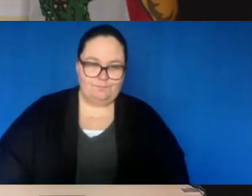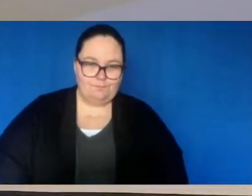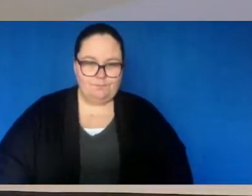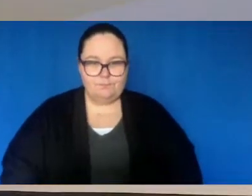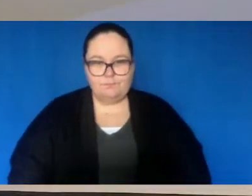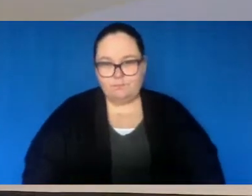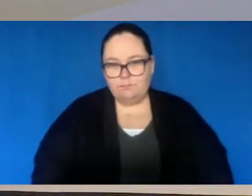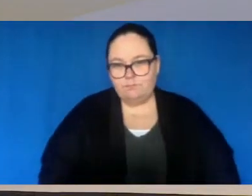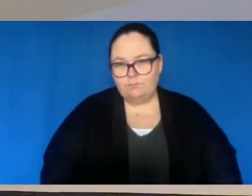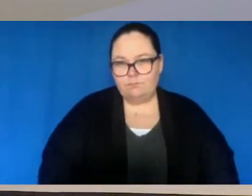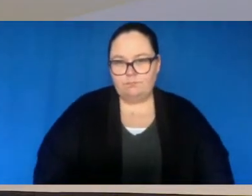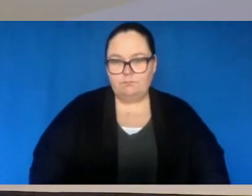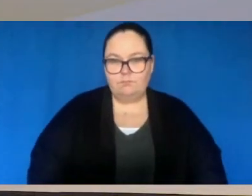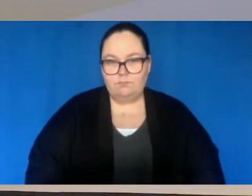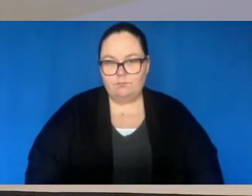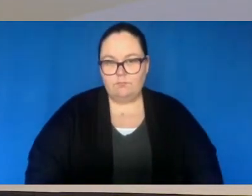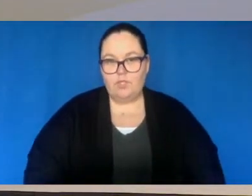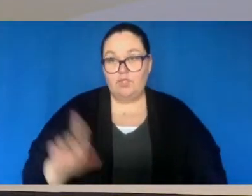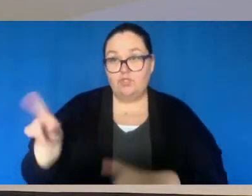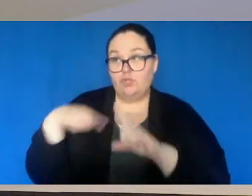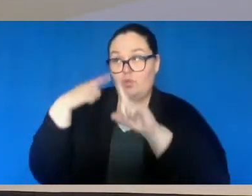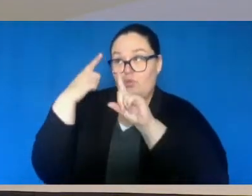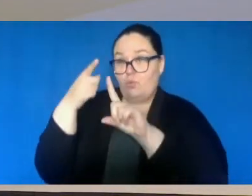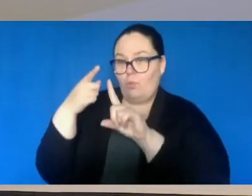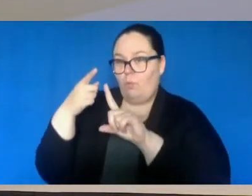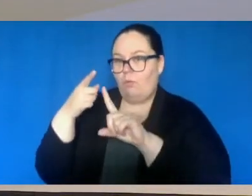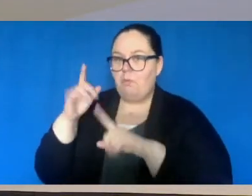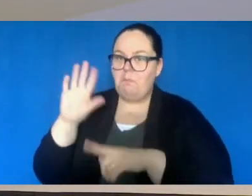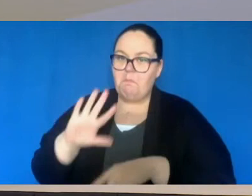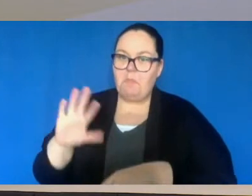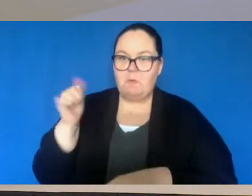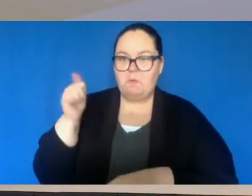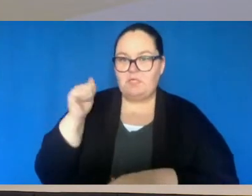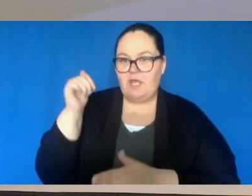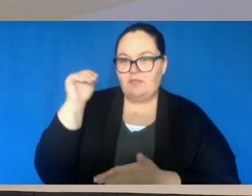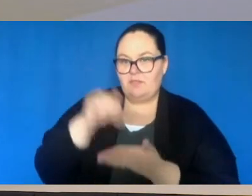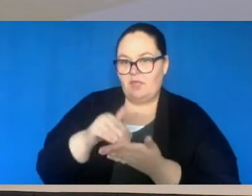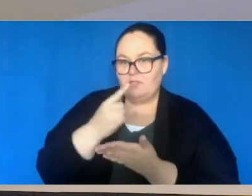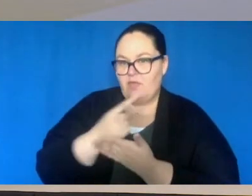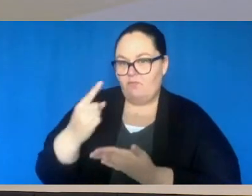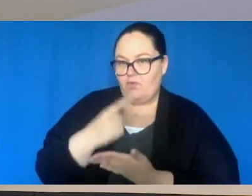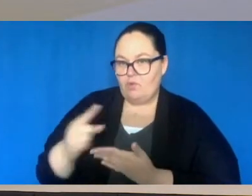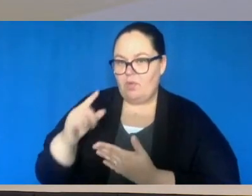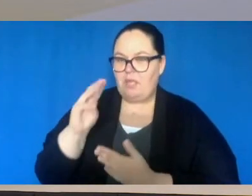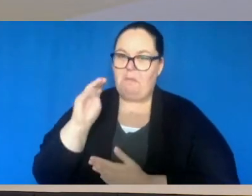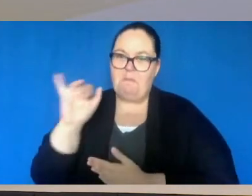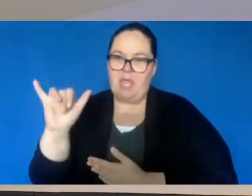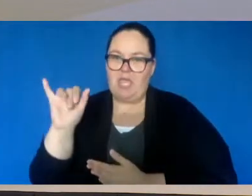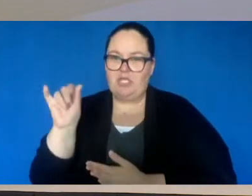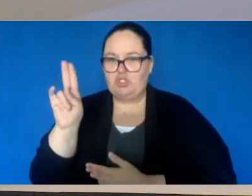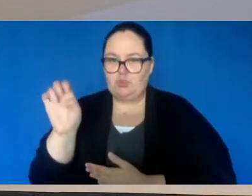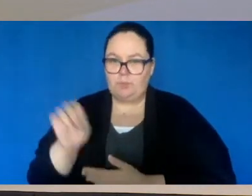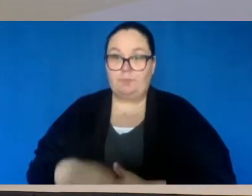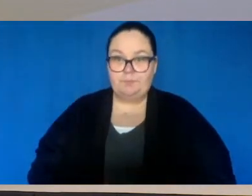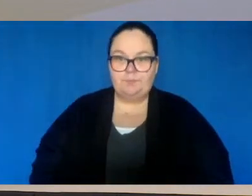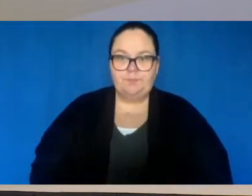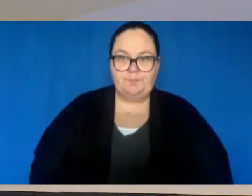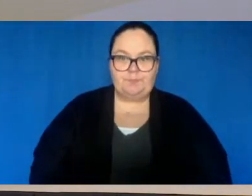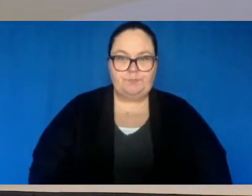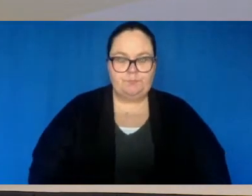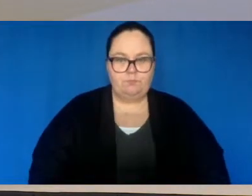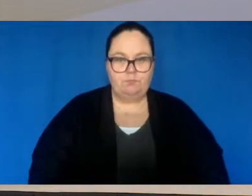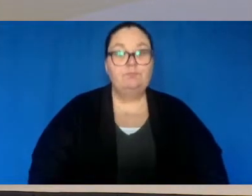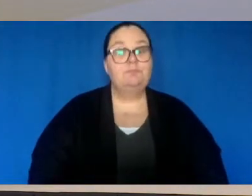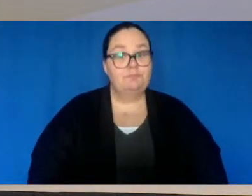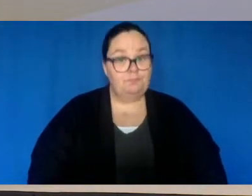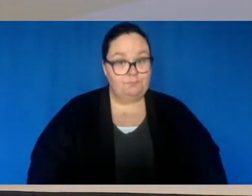to 10,000 people, 10,000 people a week in May. Okay.